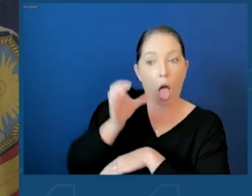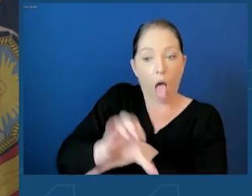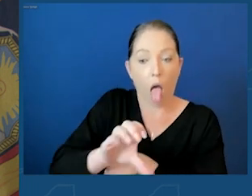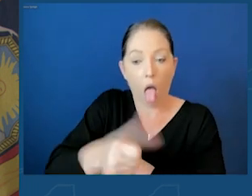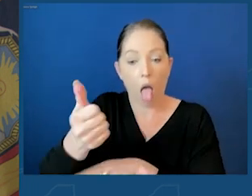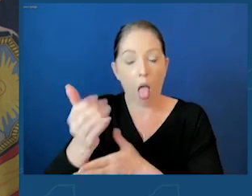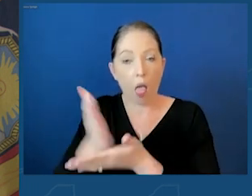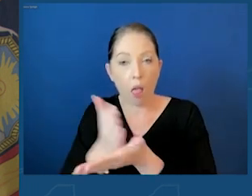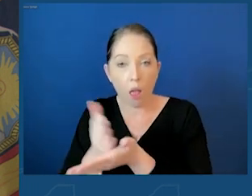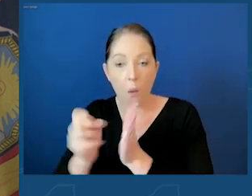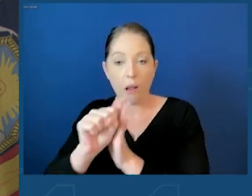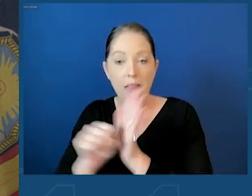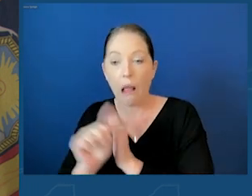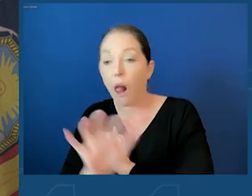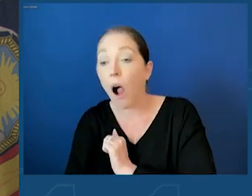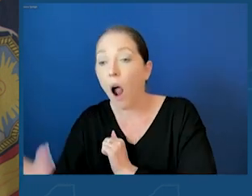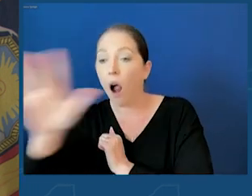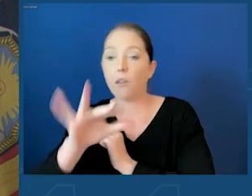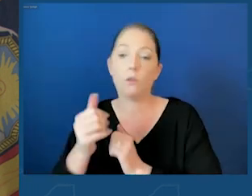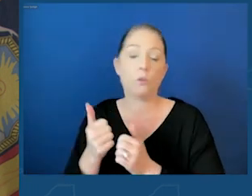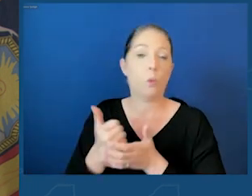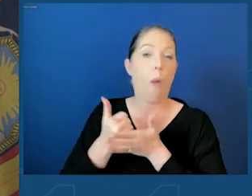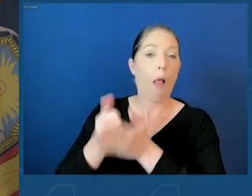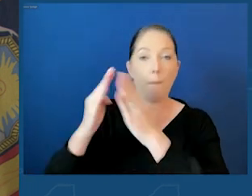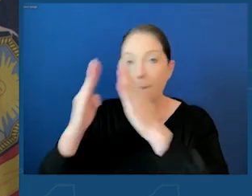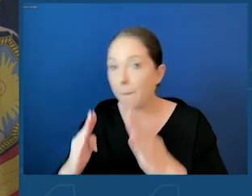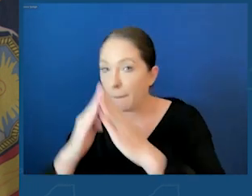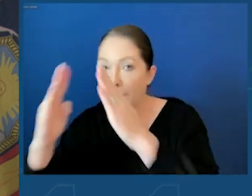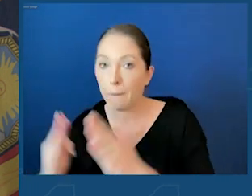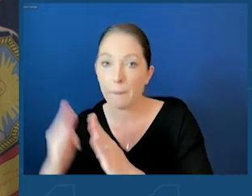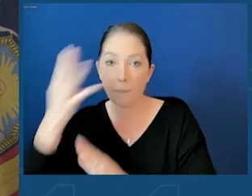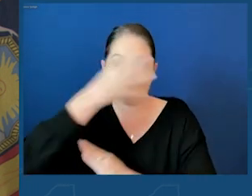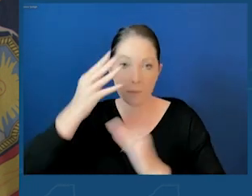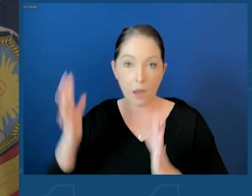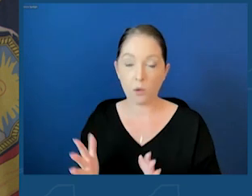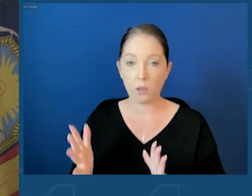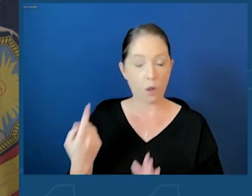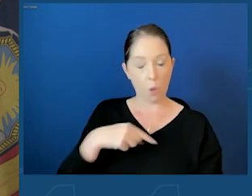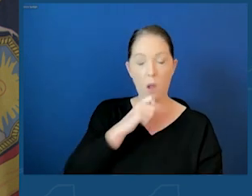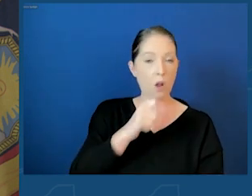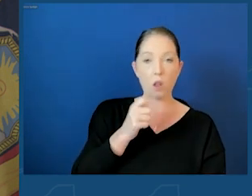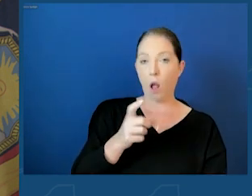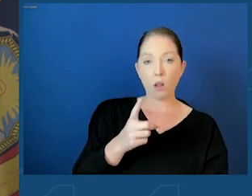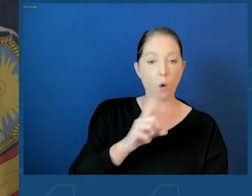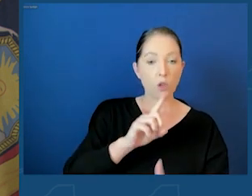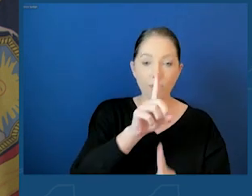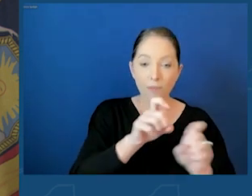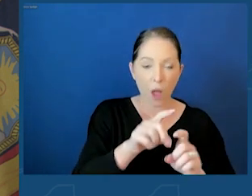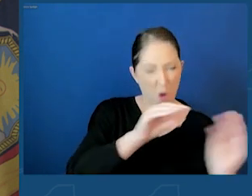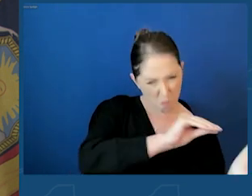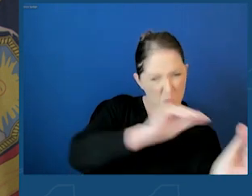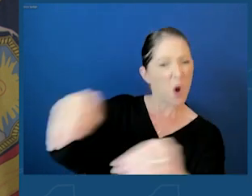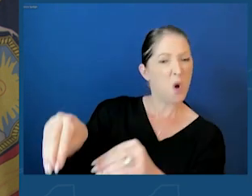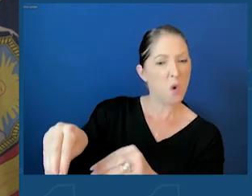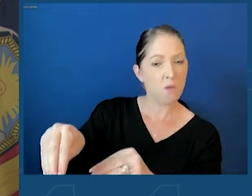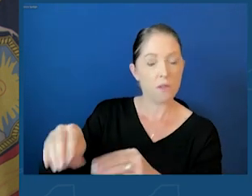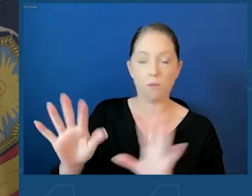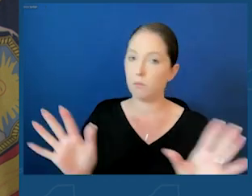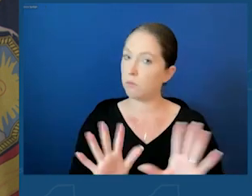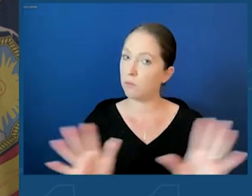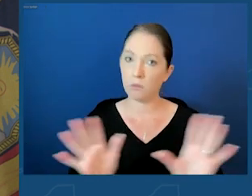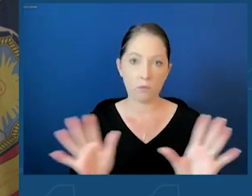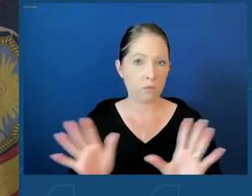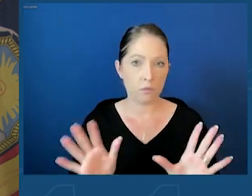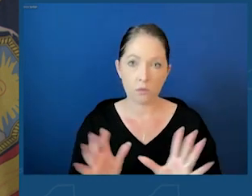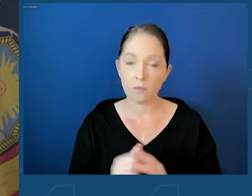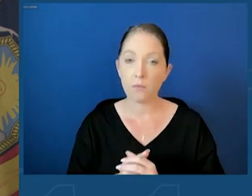shelter migrants. Nor are we going to be asking these migrants to move to other parts of the state against their will. That said,